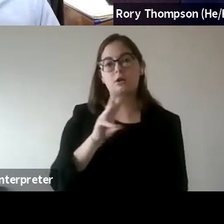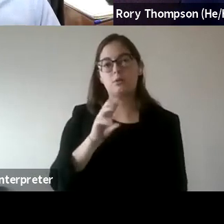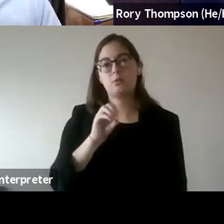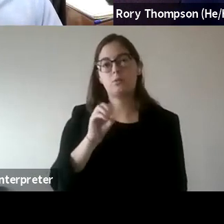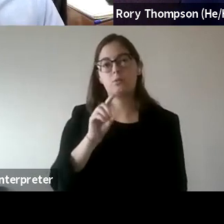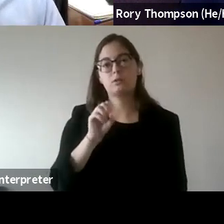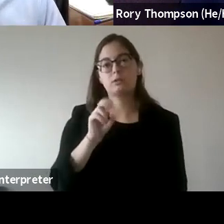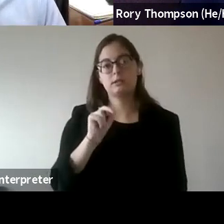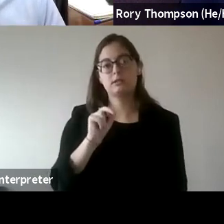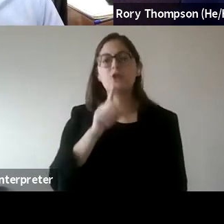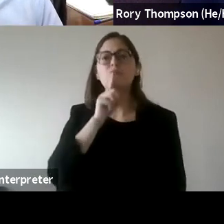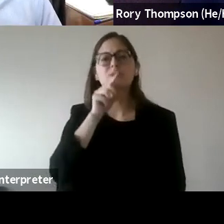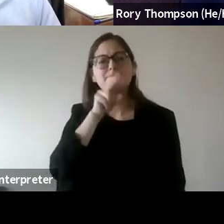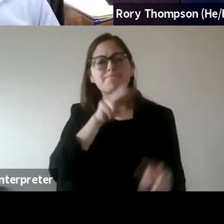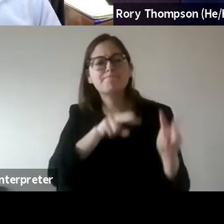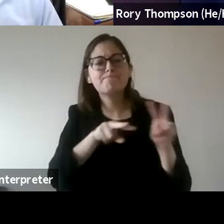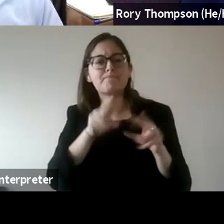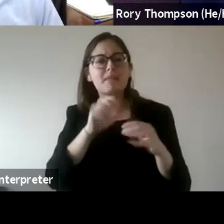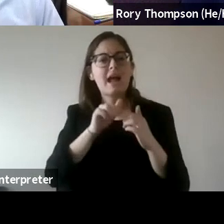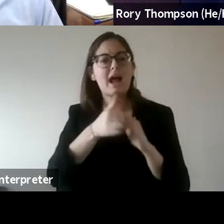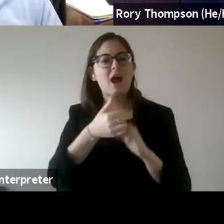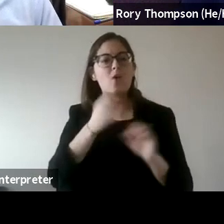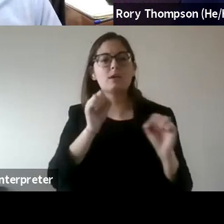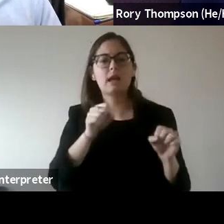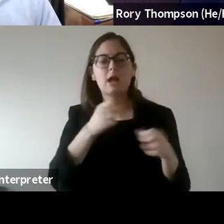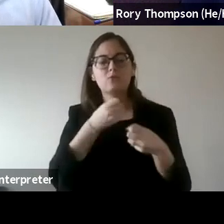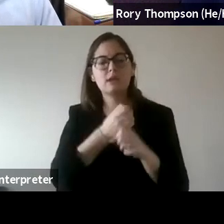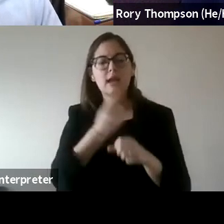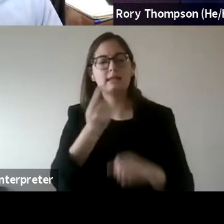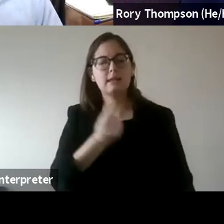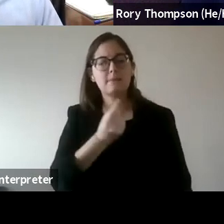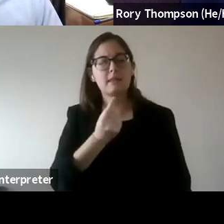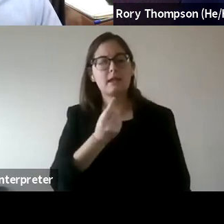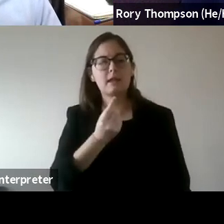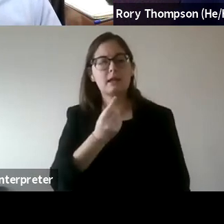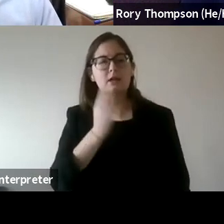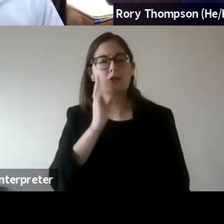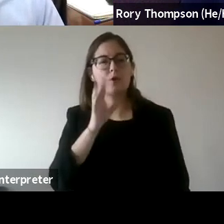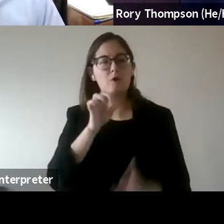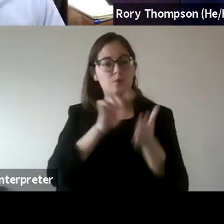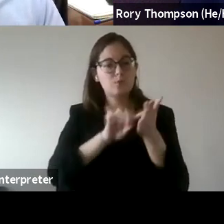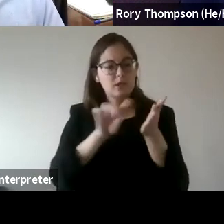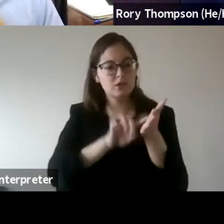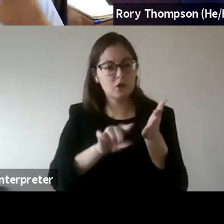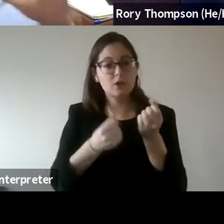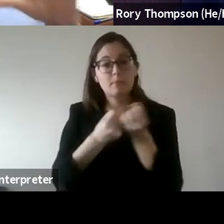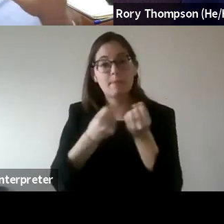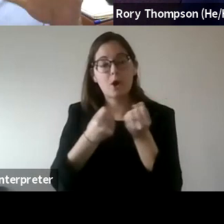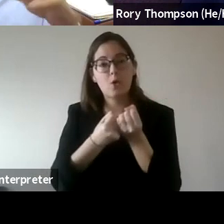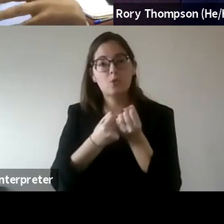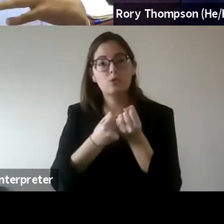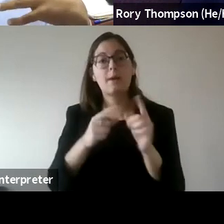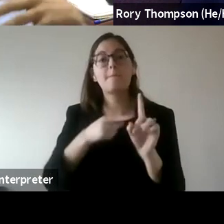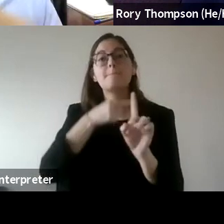Woodson really looked at how he can create something that would research and promote